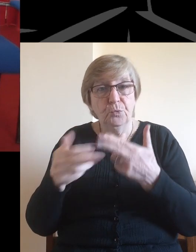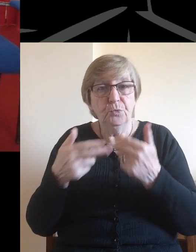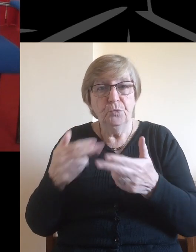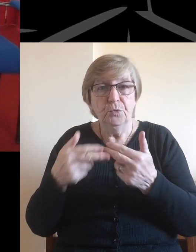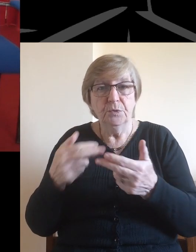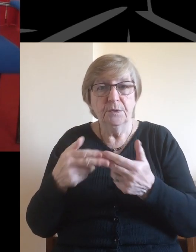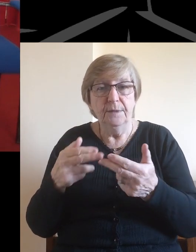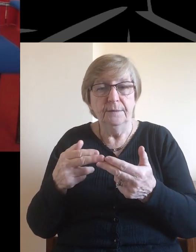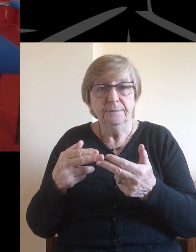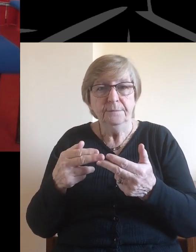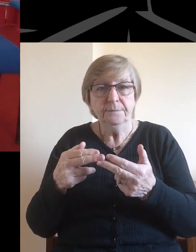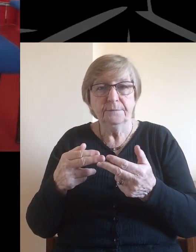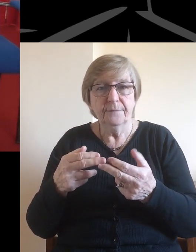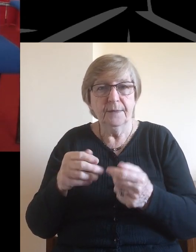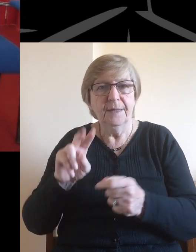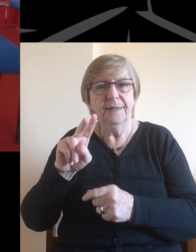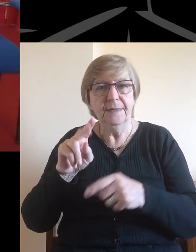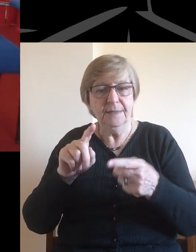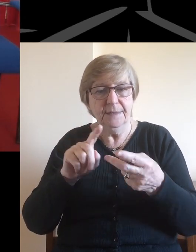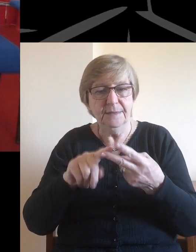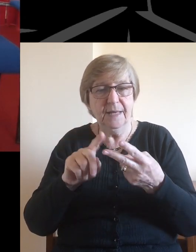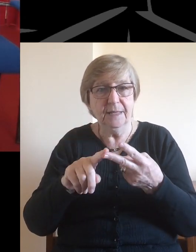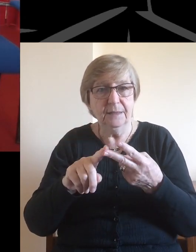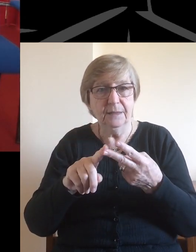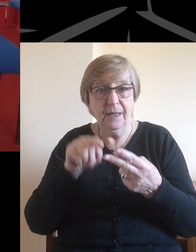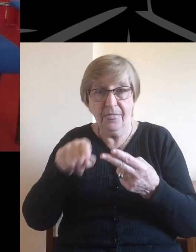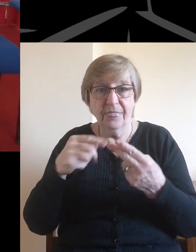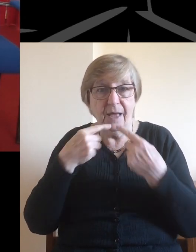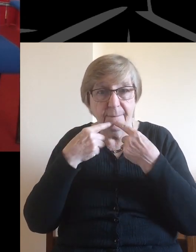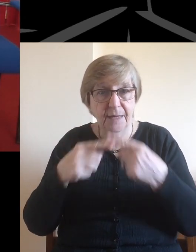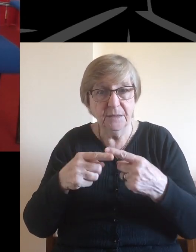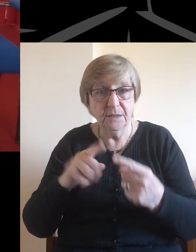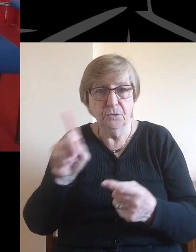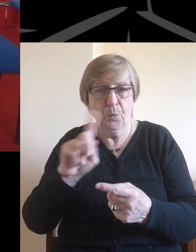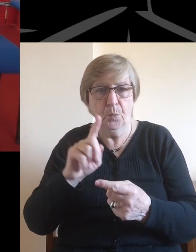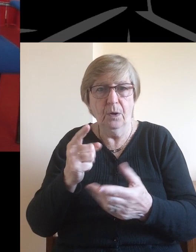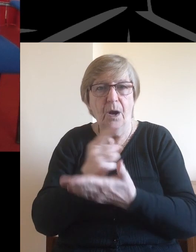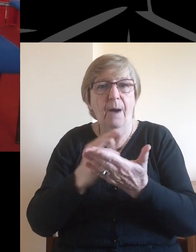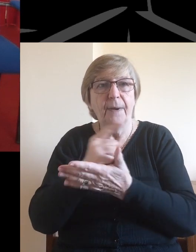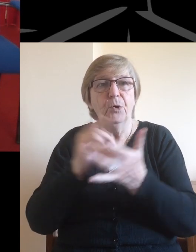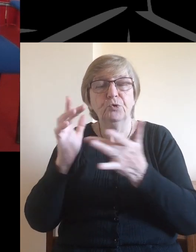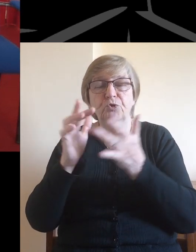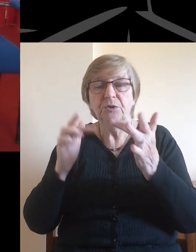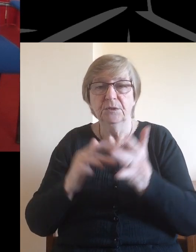news. And secondly, that message is about Jesus.